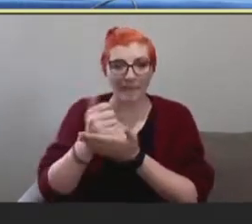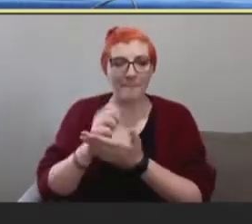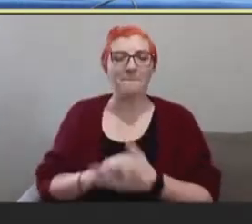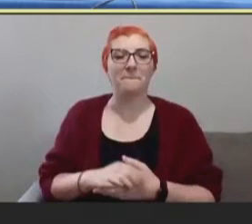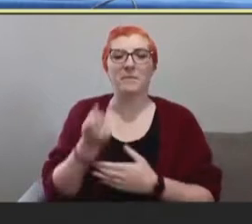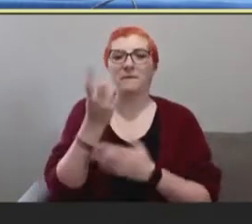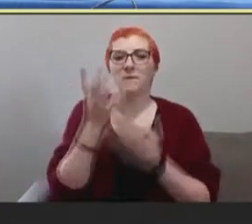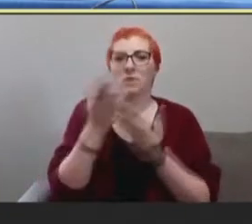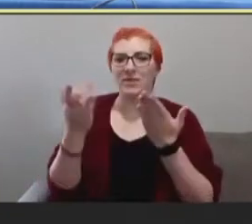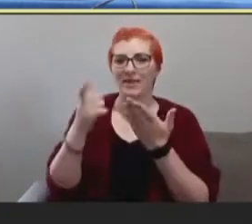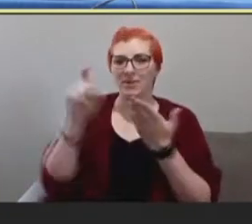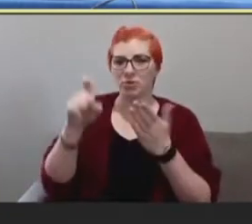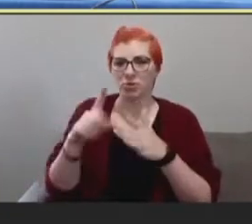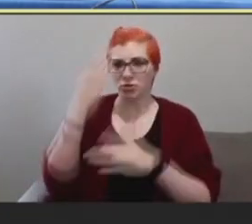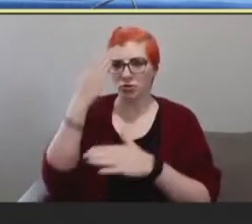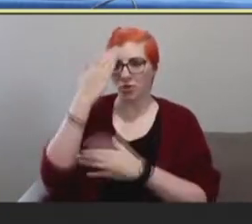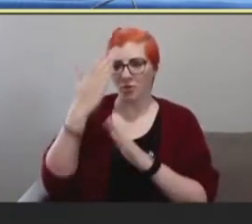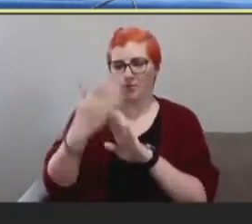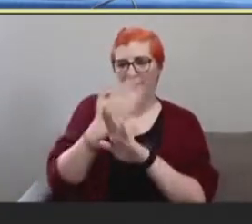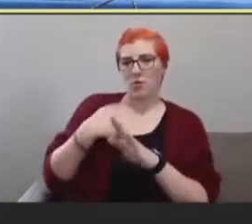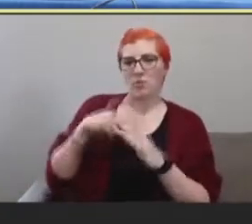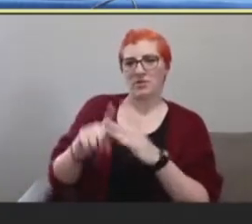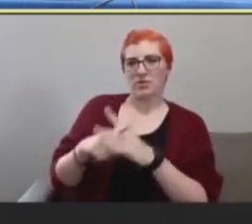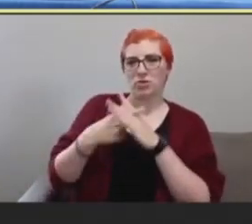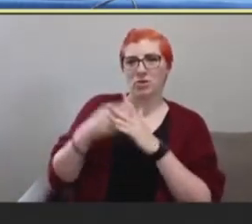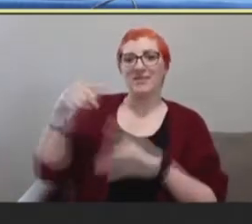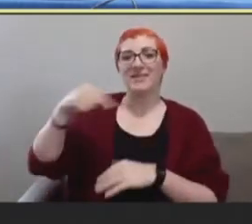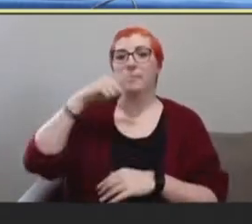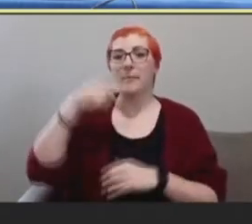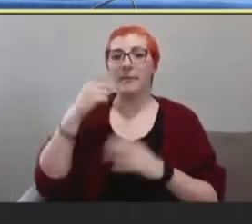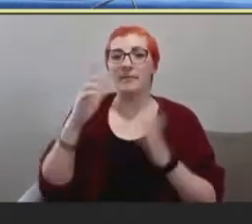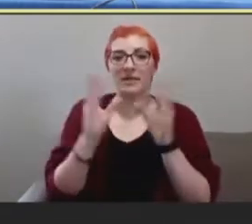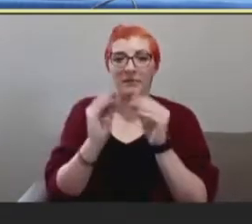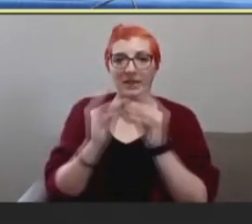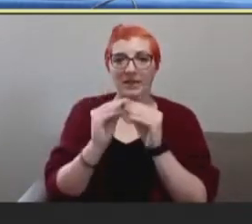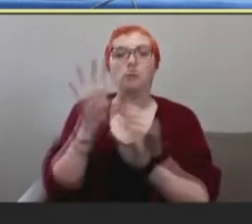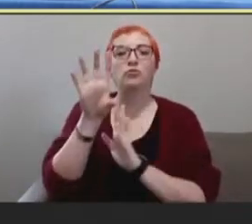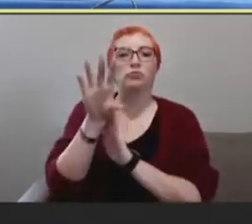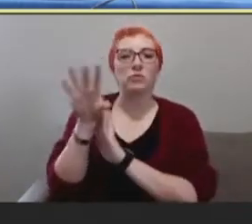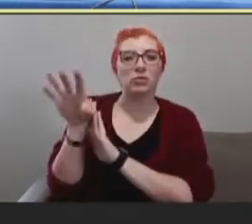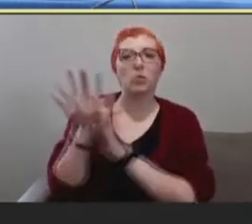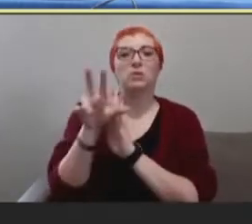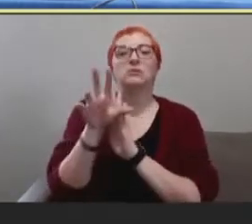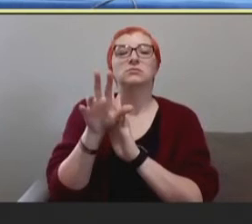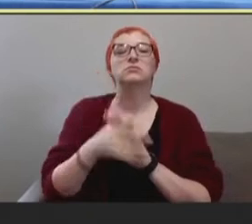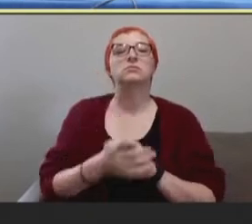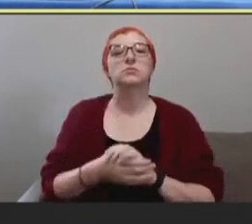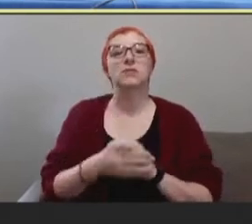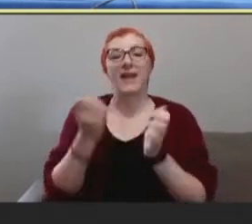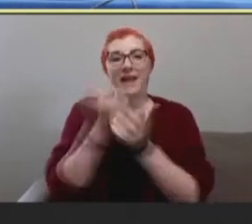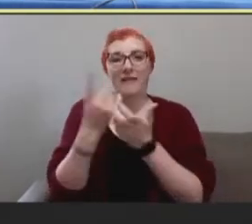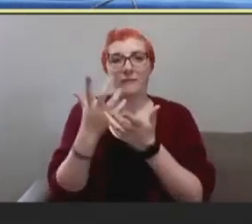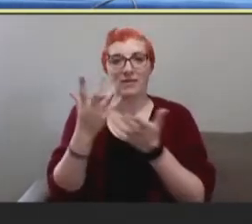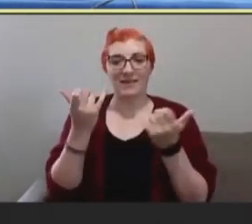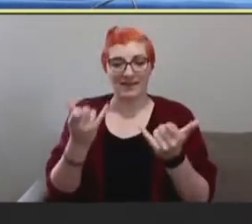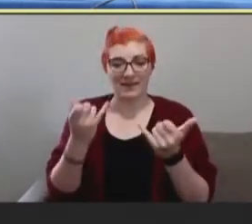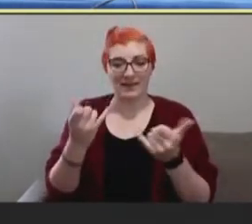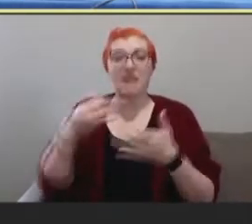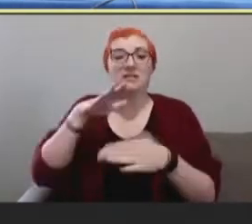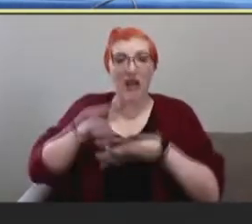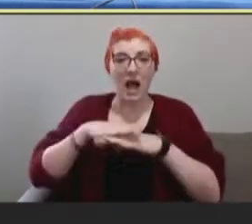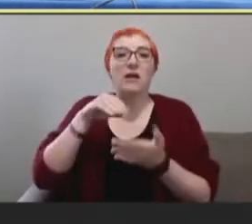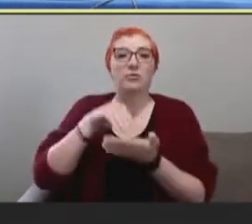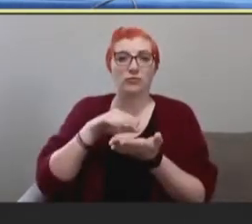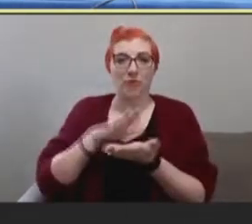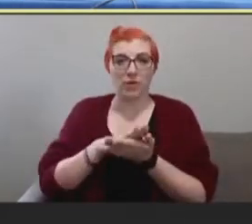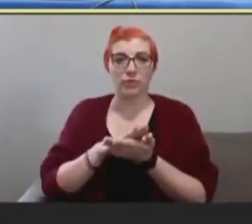should know before we get started today. First, this is a public meeting and it's being recorded. All statements made today are on the record. Second, this